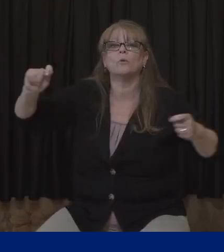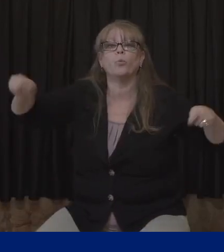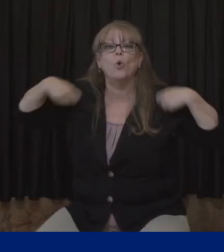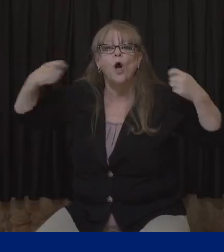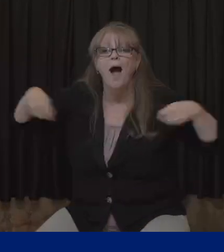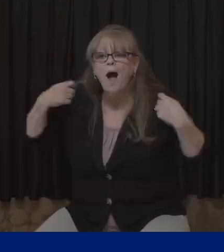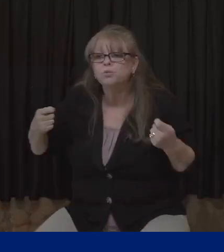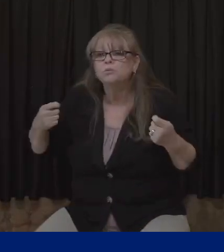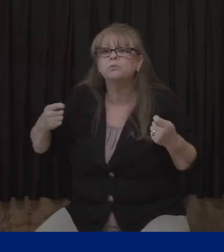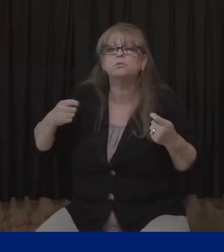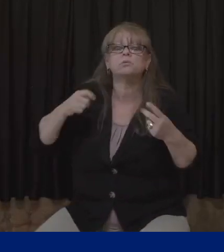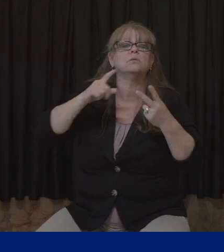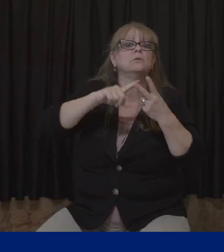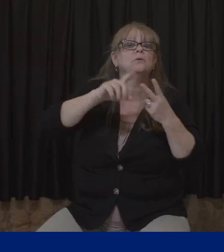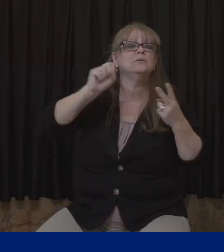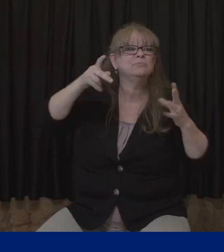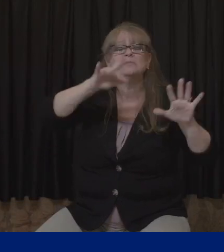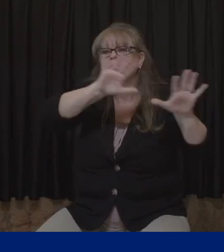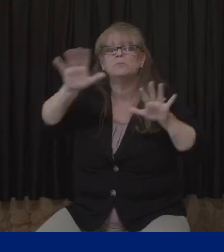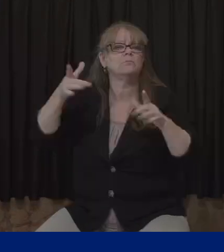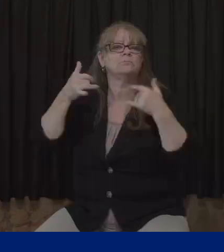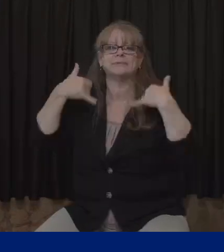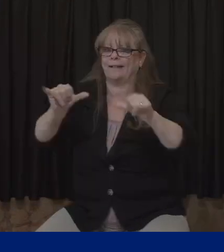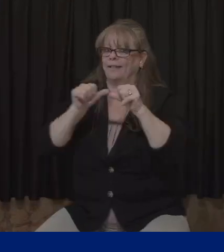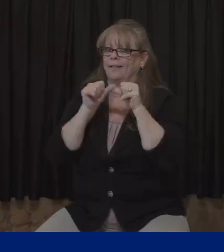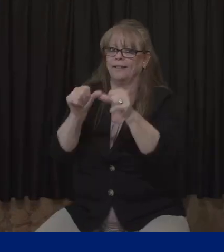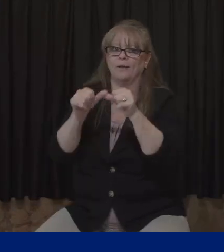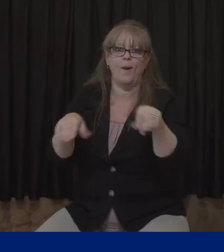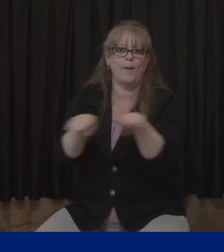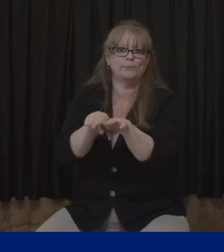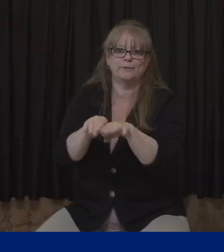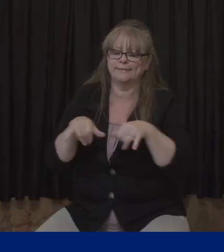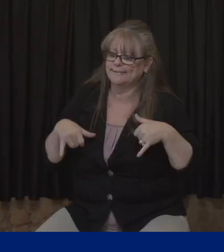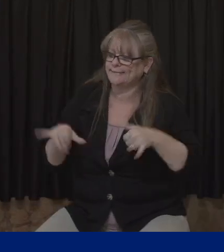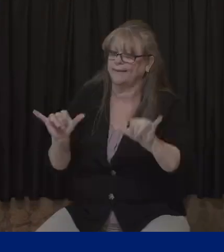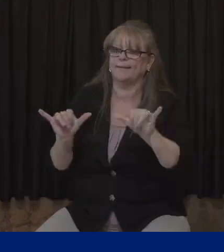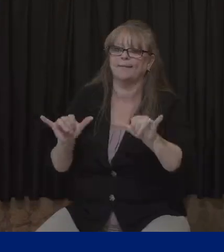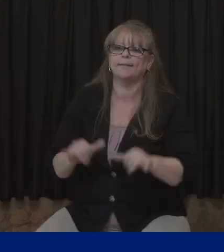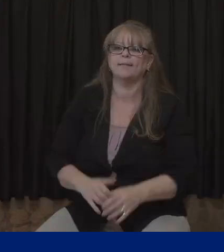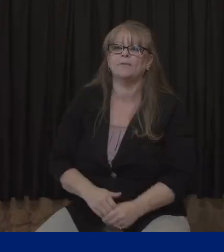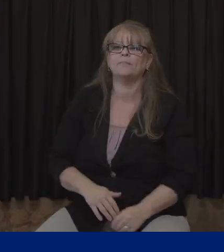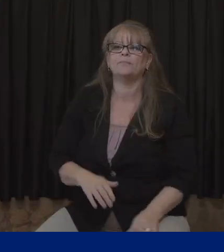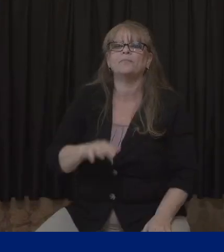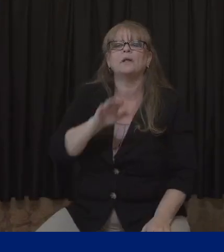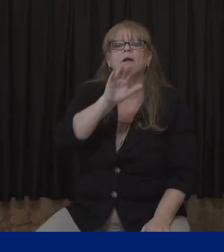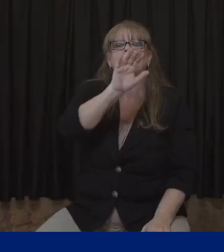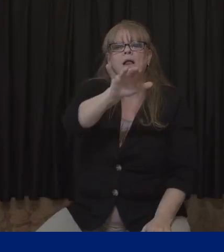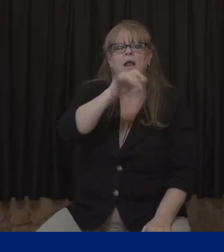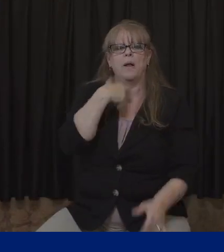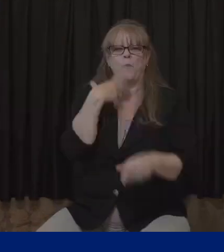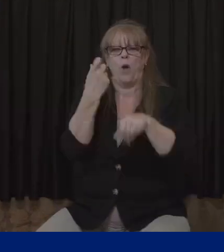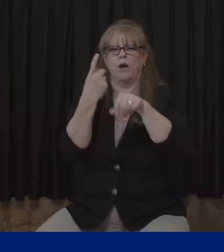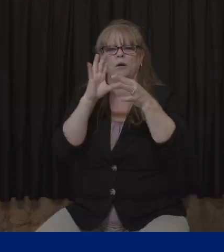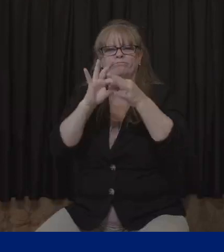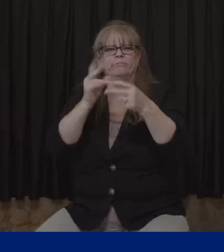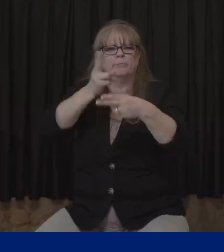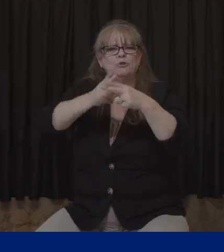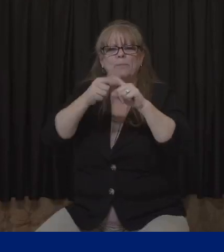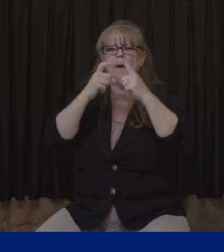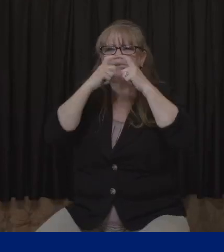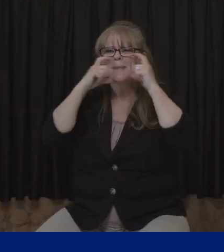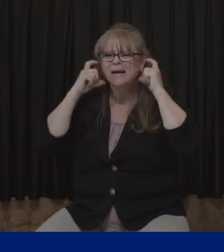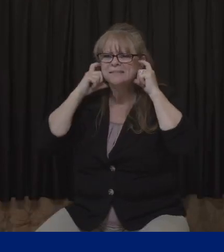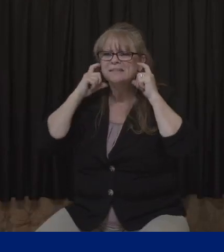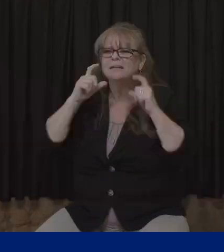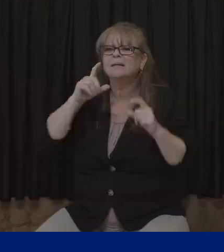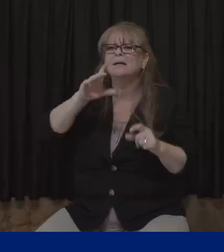the way. I know that for some communities in Colorado, especially communities of color, wearing a face mask is difficult and sometimes can